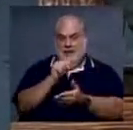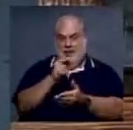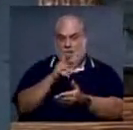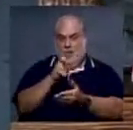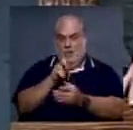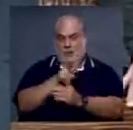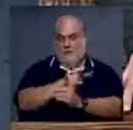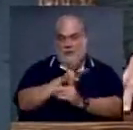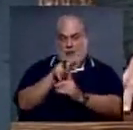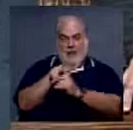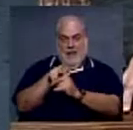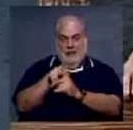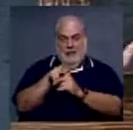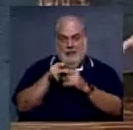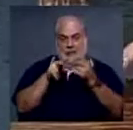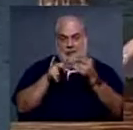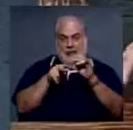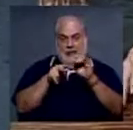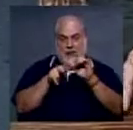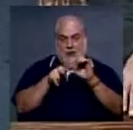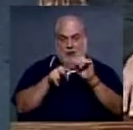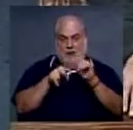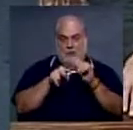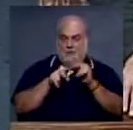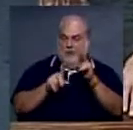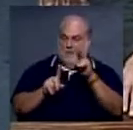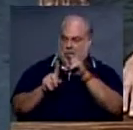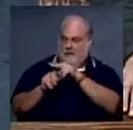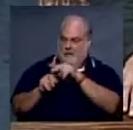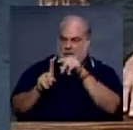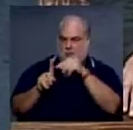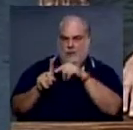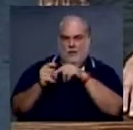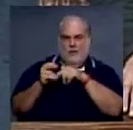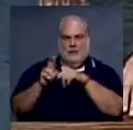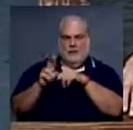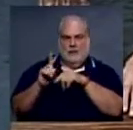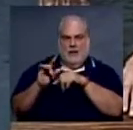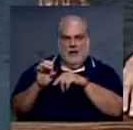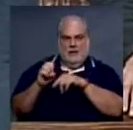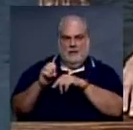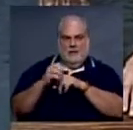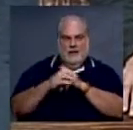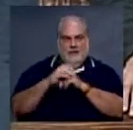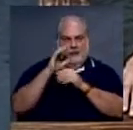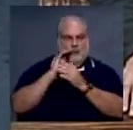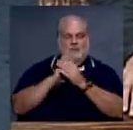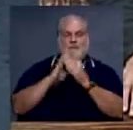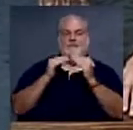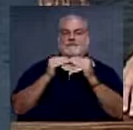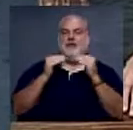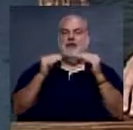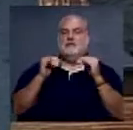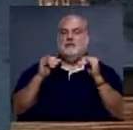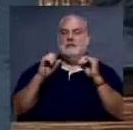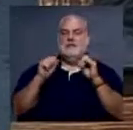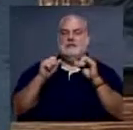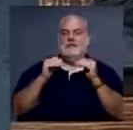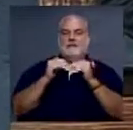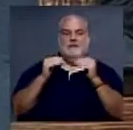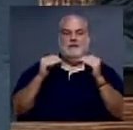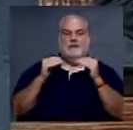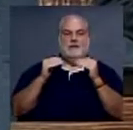in Hillcrest, that it be applied to Riverdale also. I think what's fair is fair. You know, they talked a